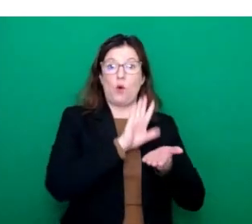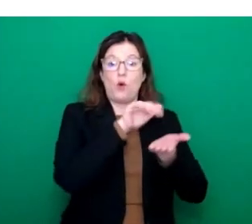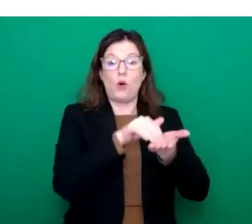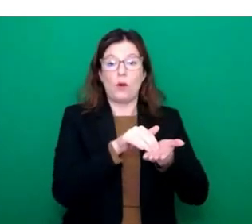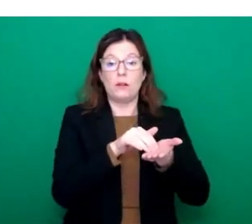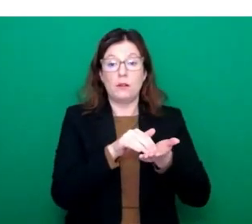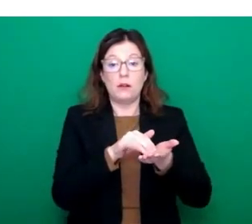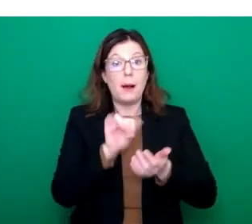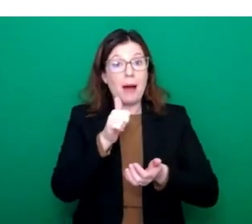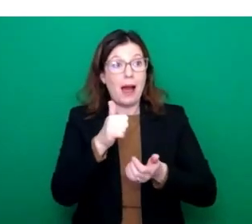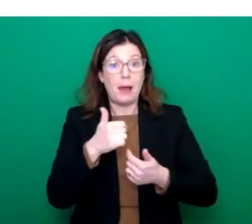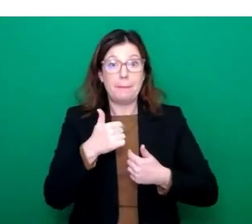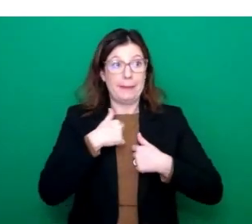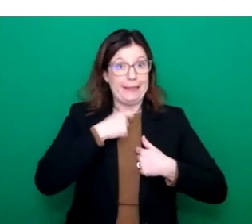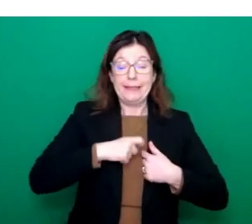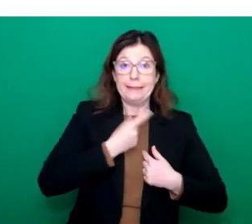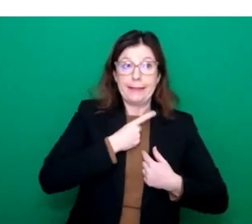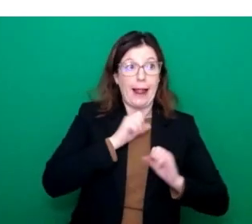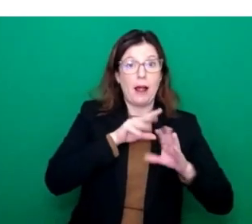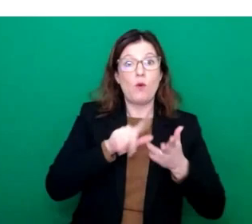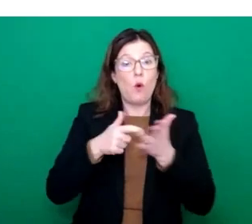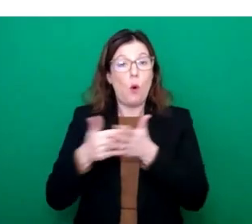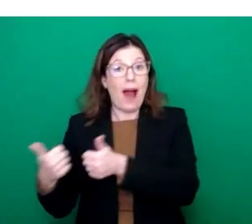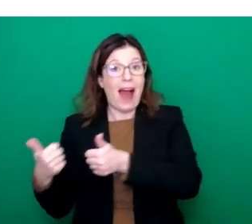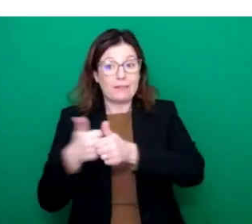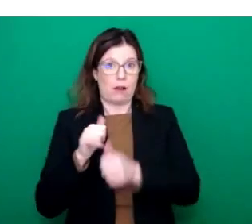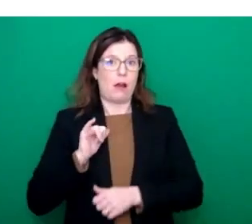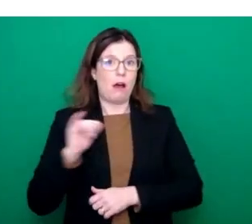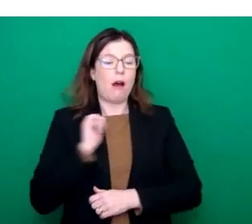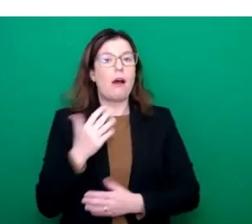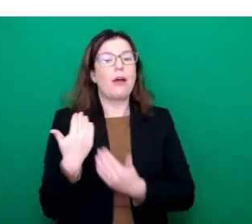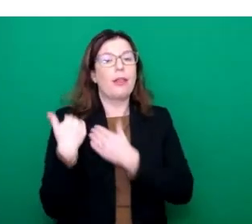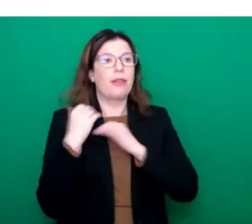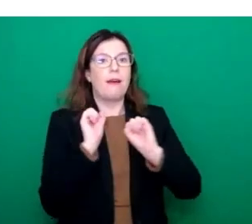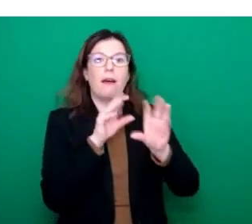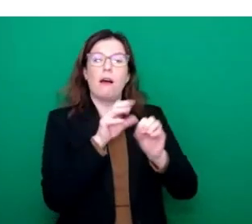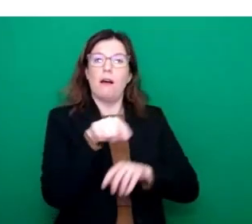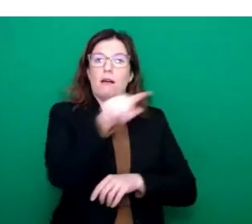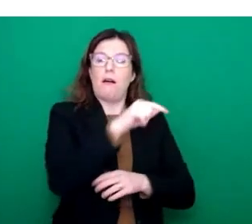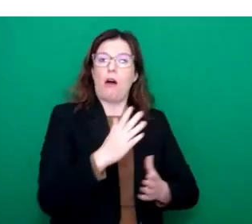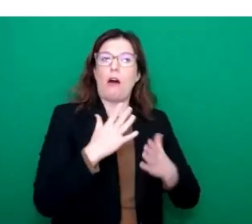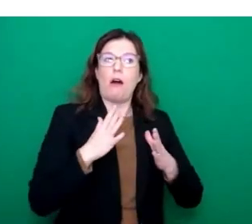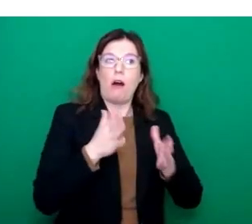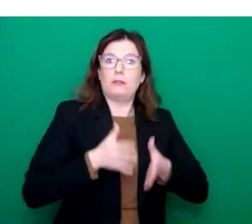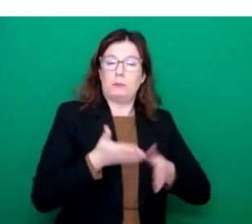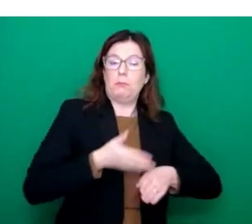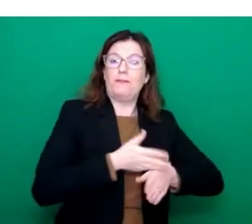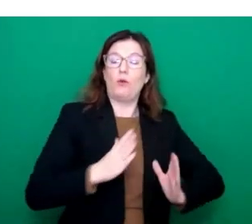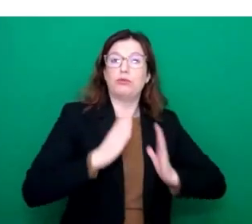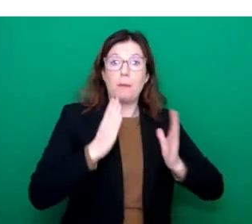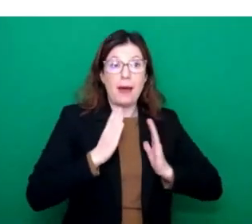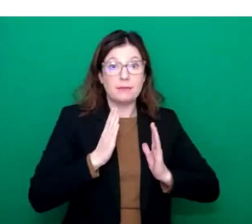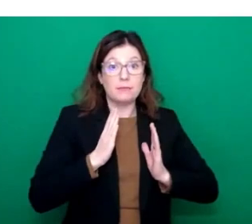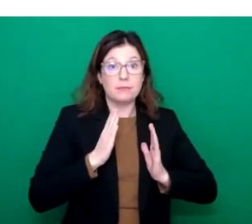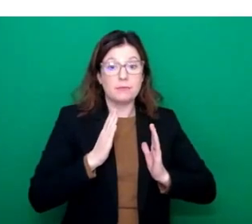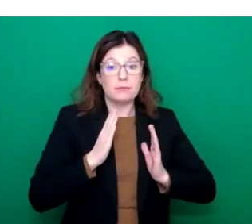that individual or whether it's at the actual patient themselves, and be totally brutally honest. There's no point